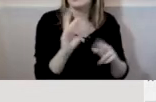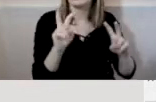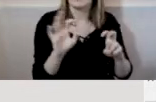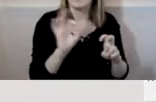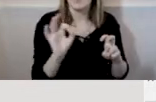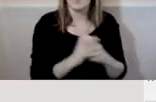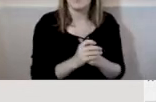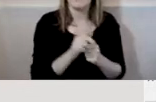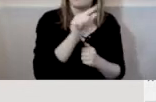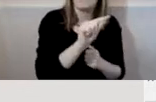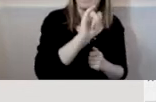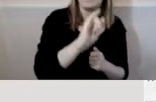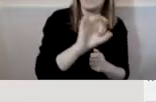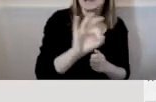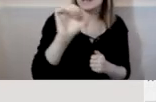PISA.